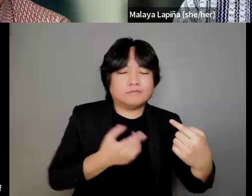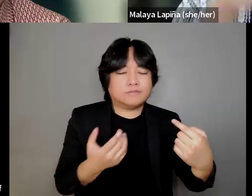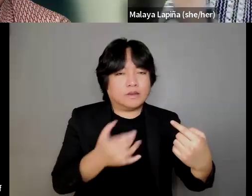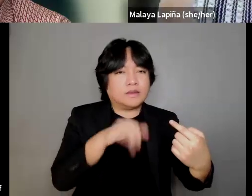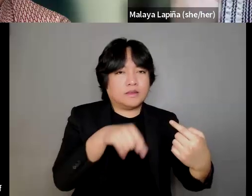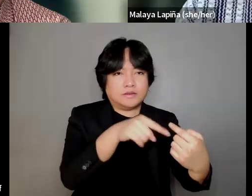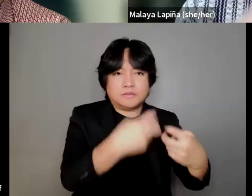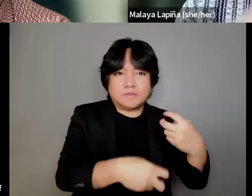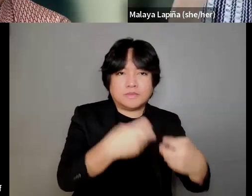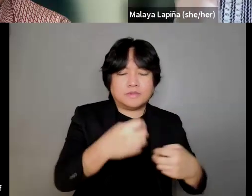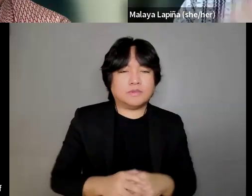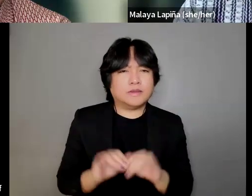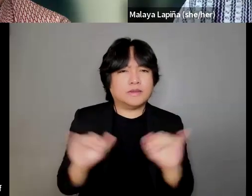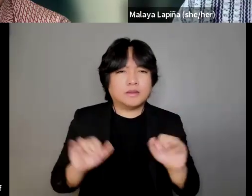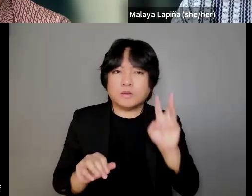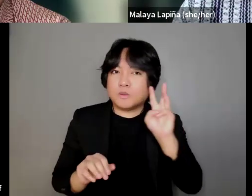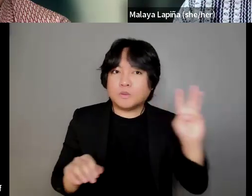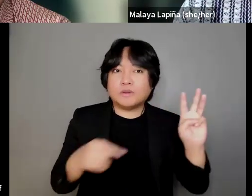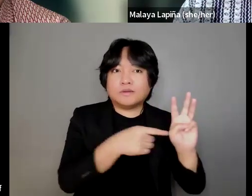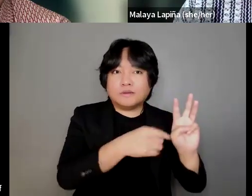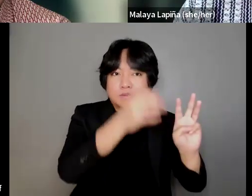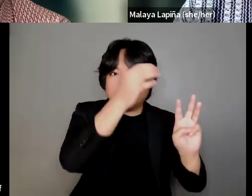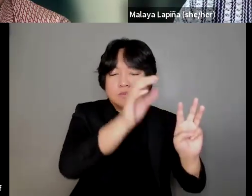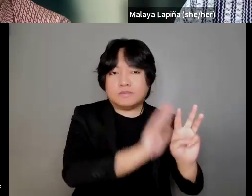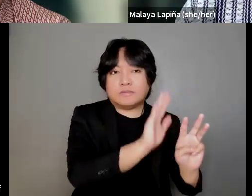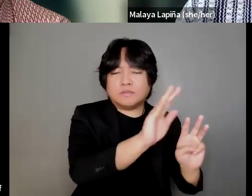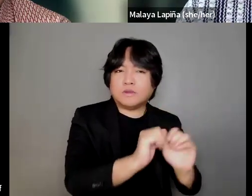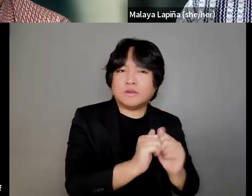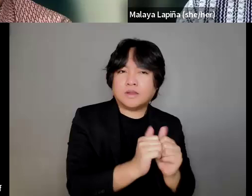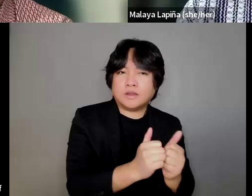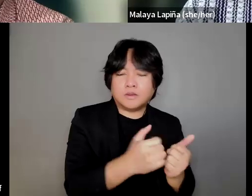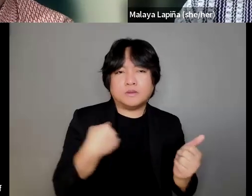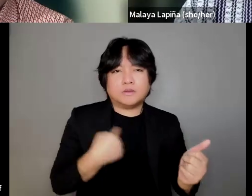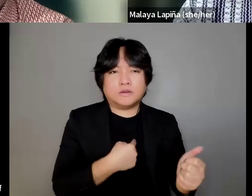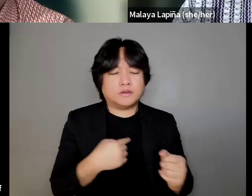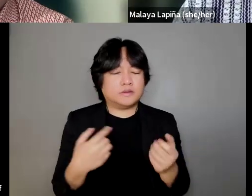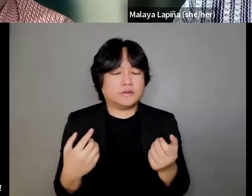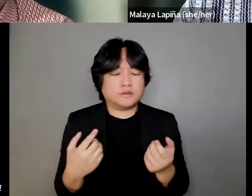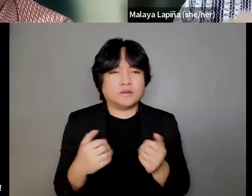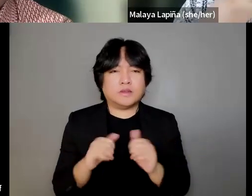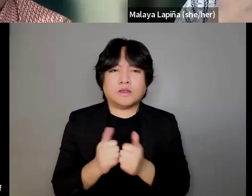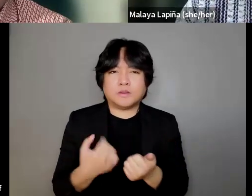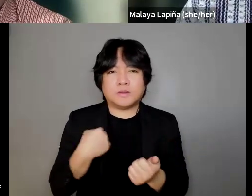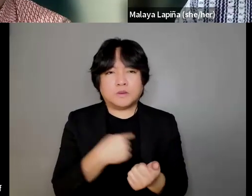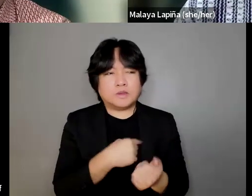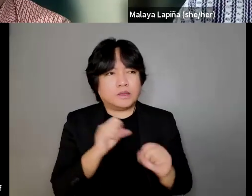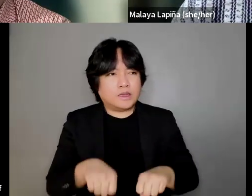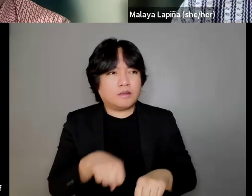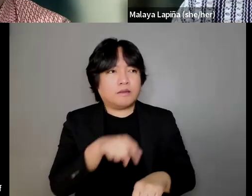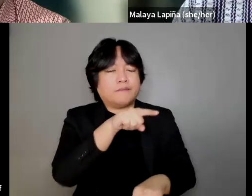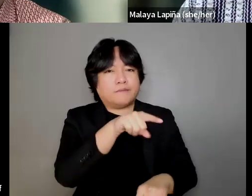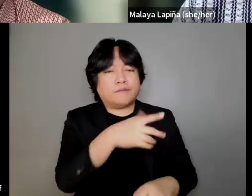this Western concept of transness in particular, no, how can we parang counter that